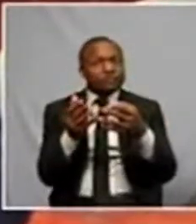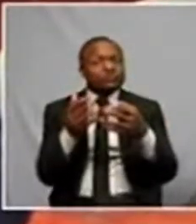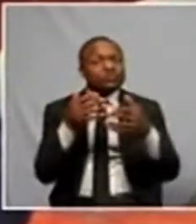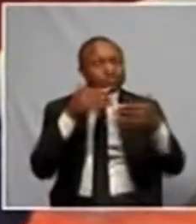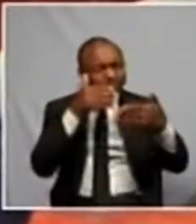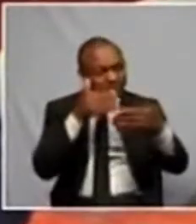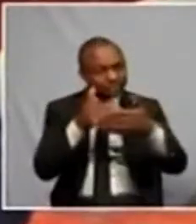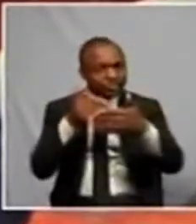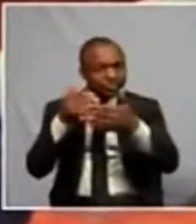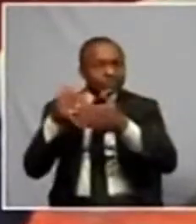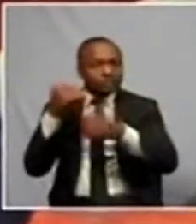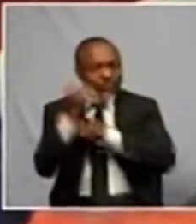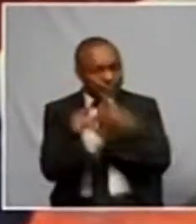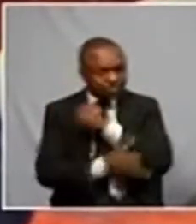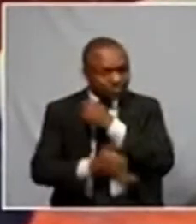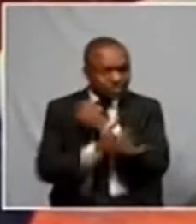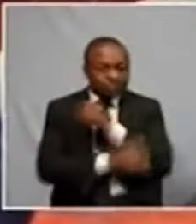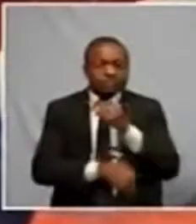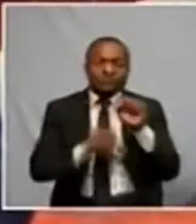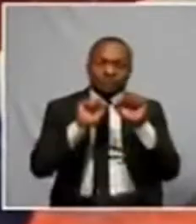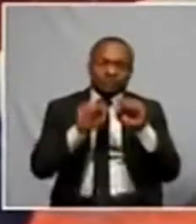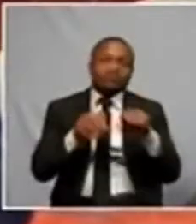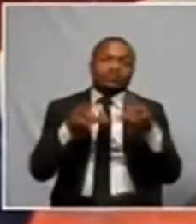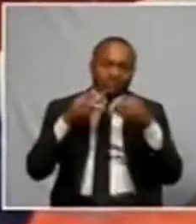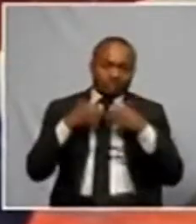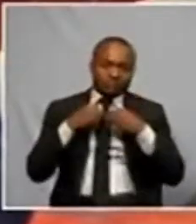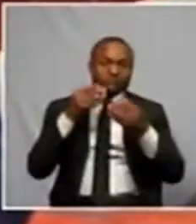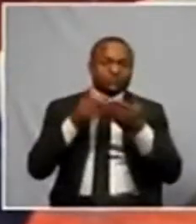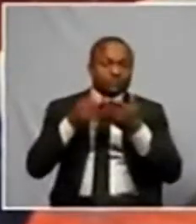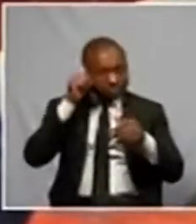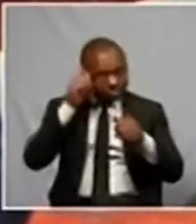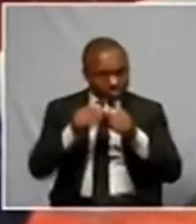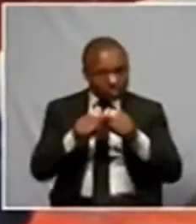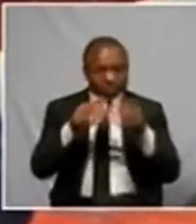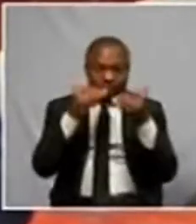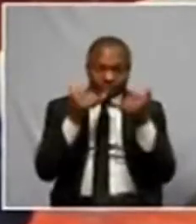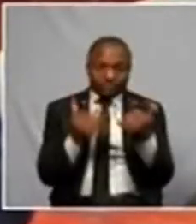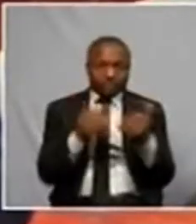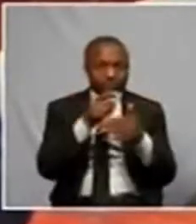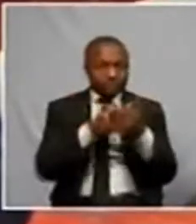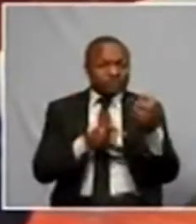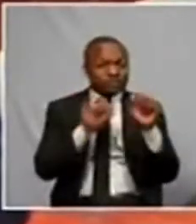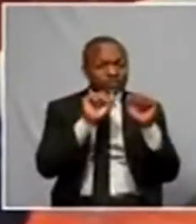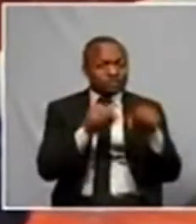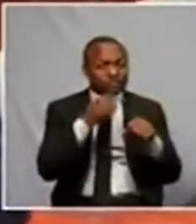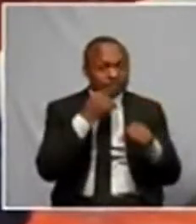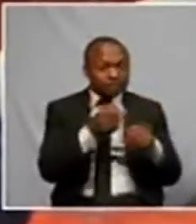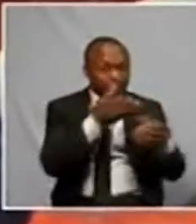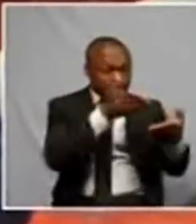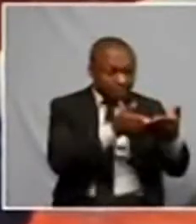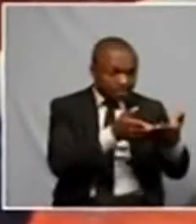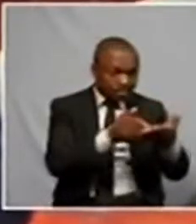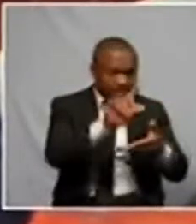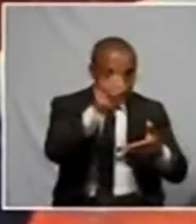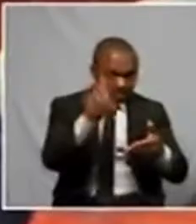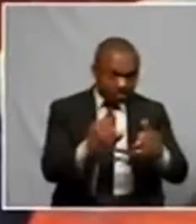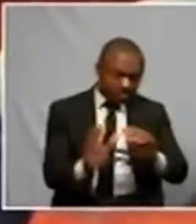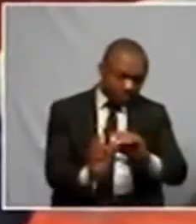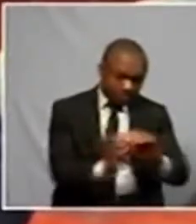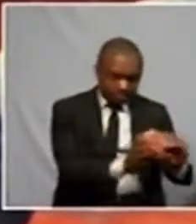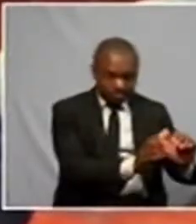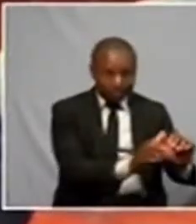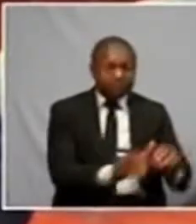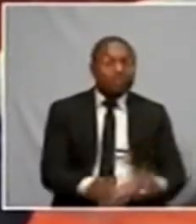countries would equally accept this agreement. So for now, Chair, that's what I would say to that question. And then on the